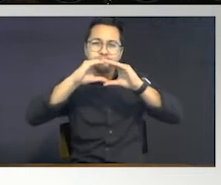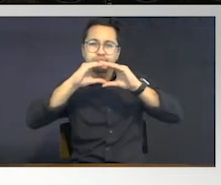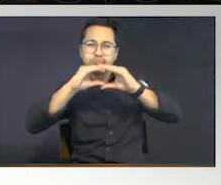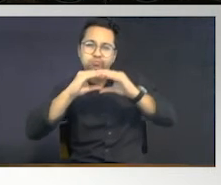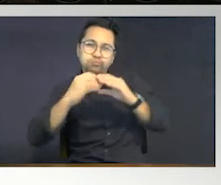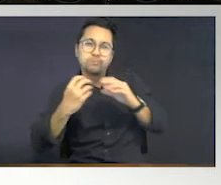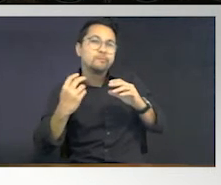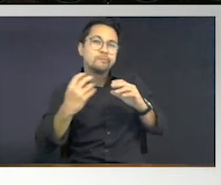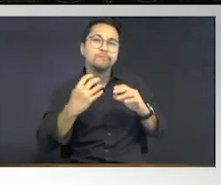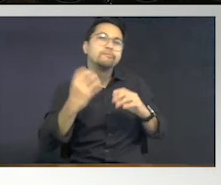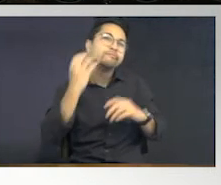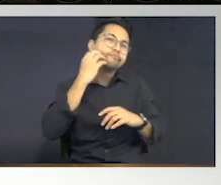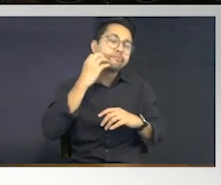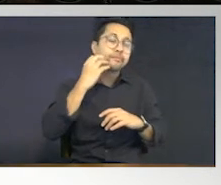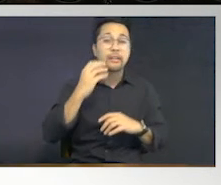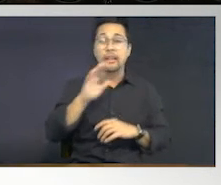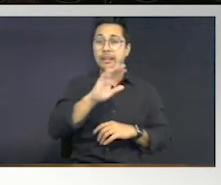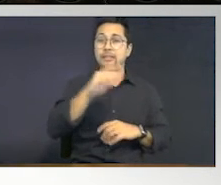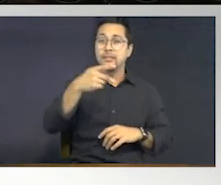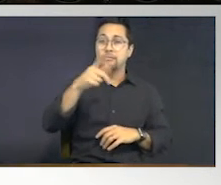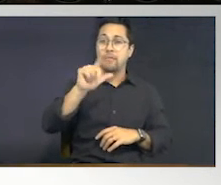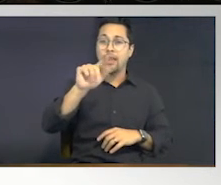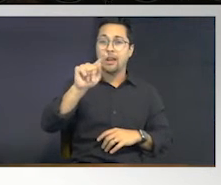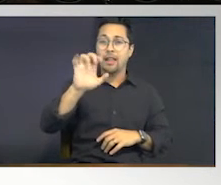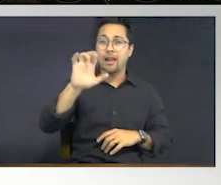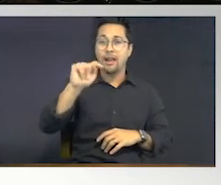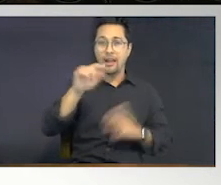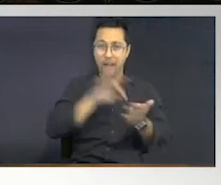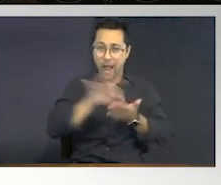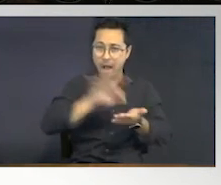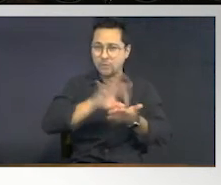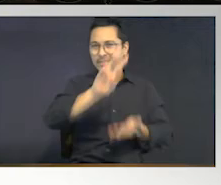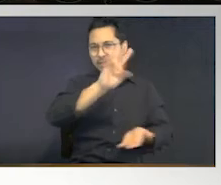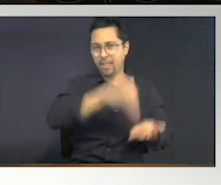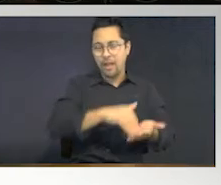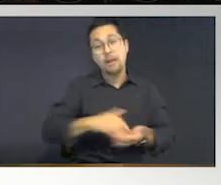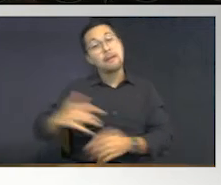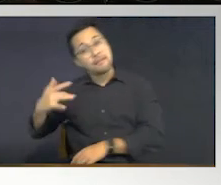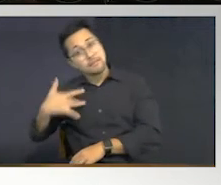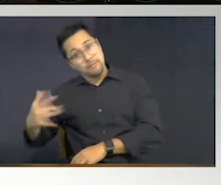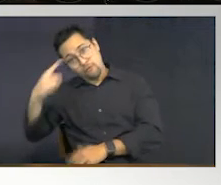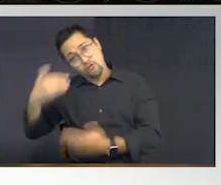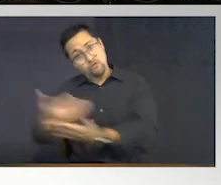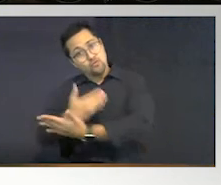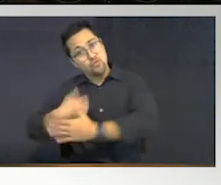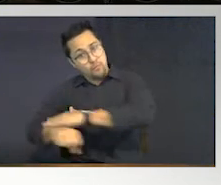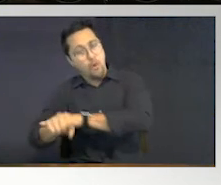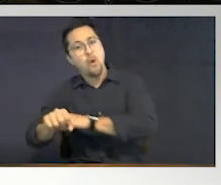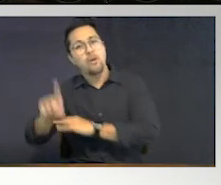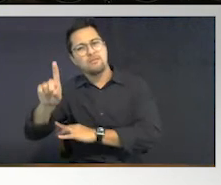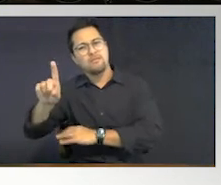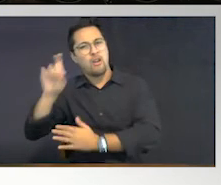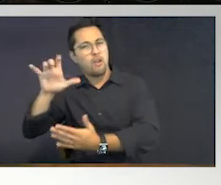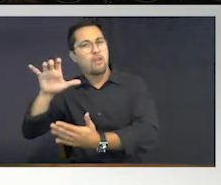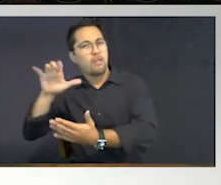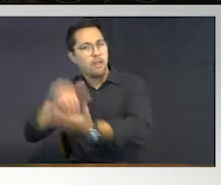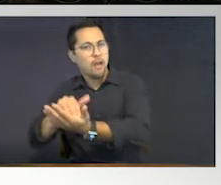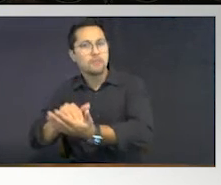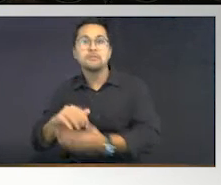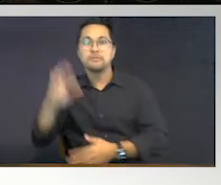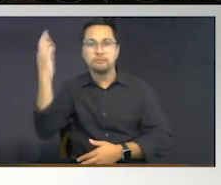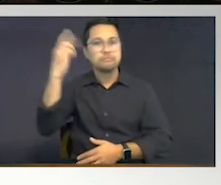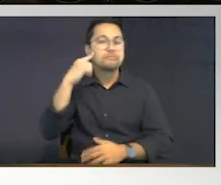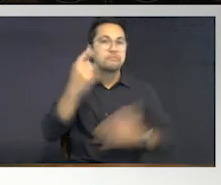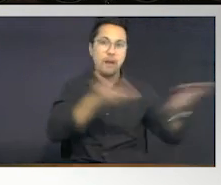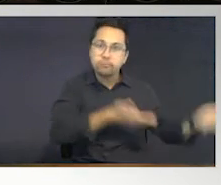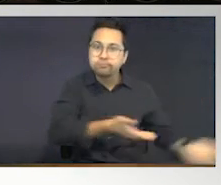count was 7,000 when he was born. Typical newborn, it's usually 100,000. So that's why they rushed him to All